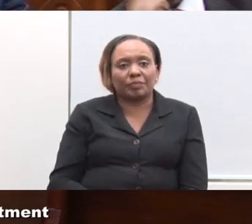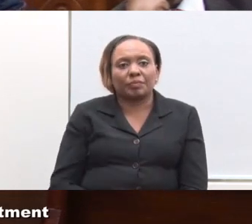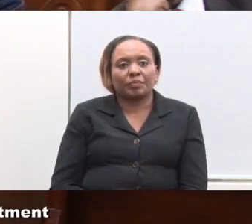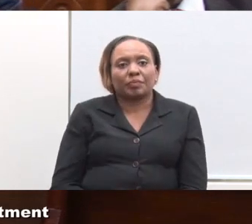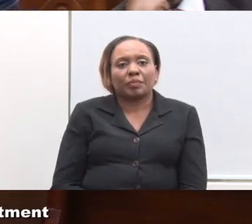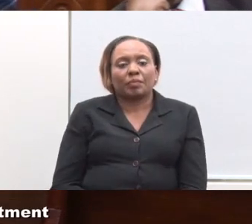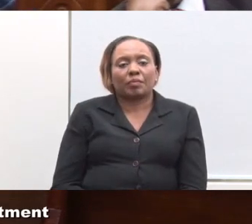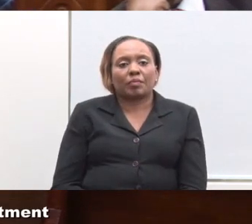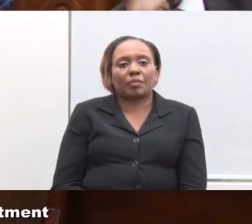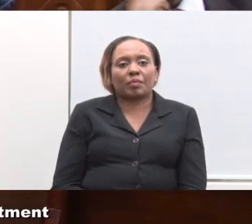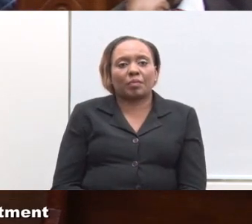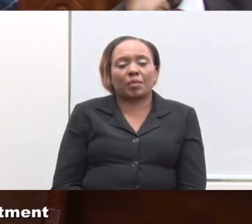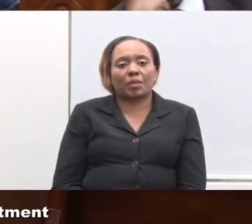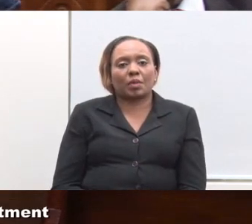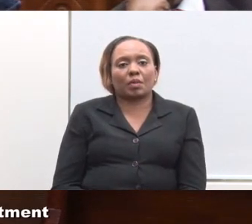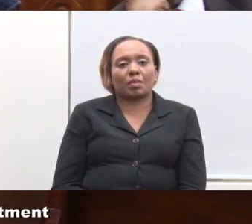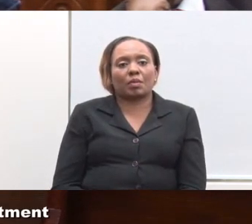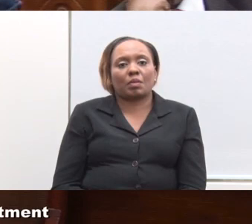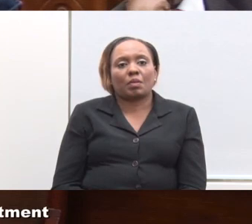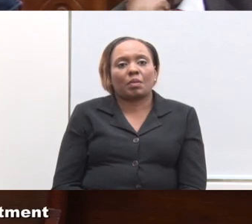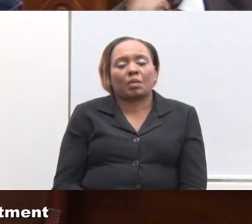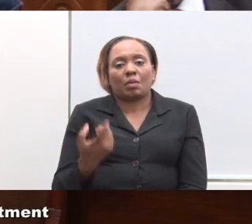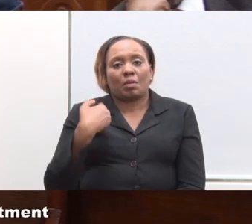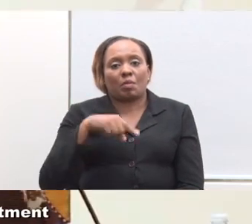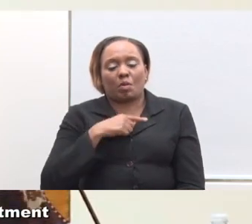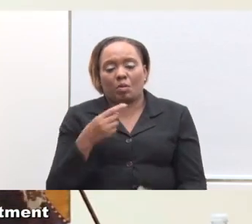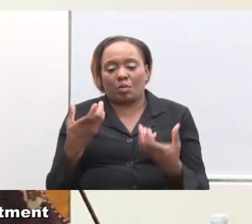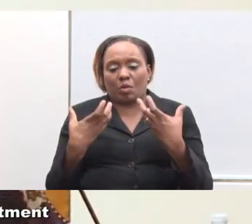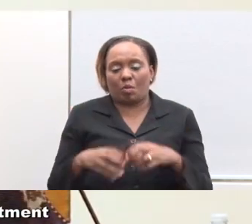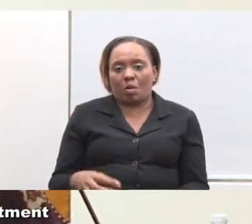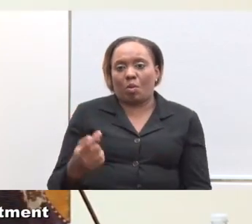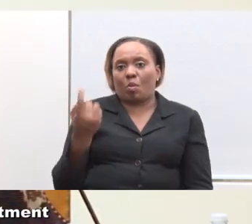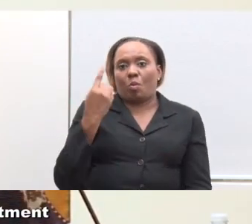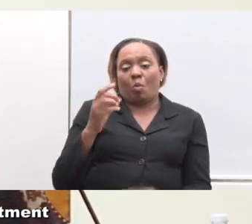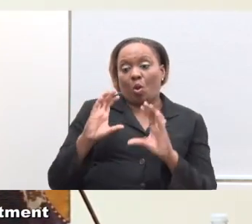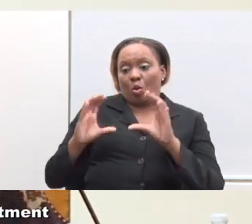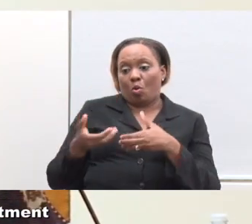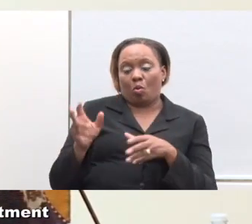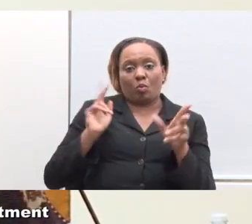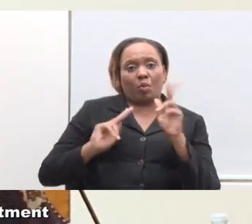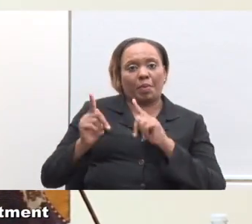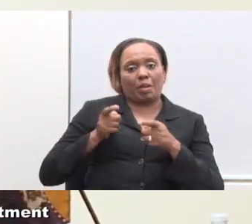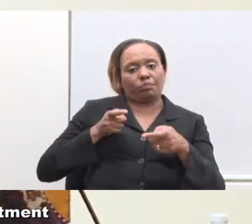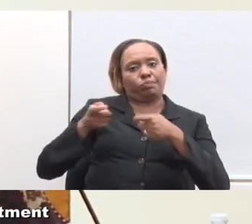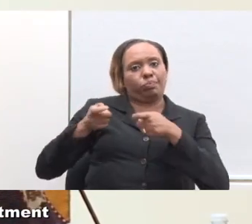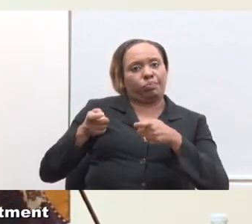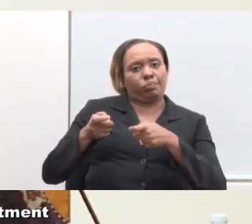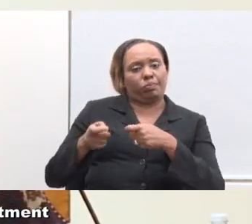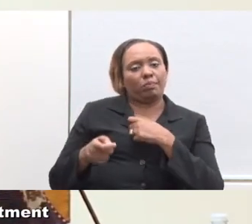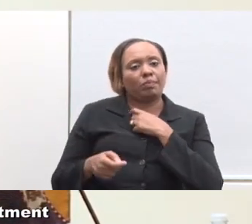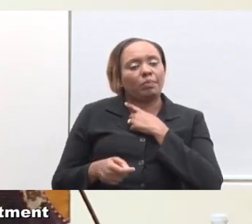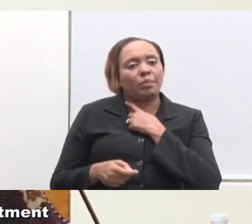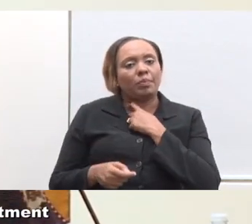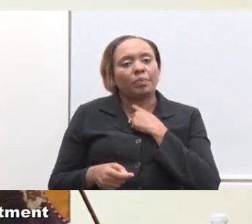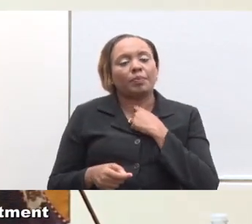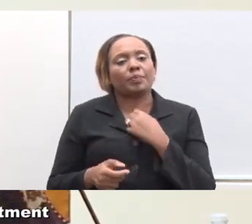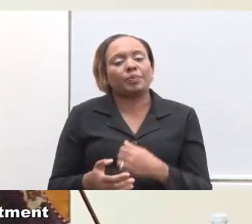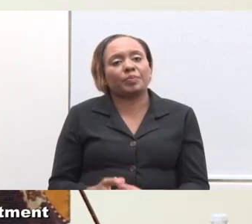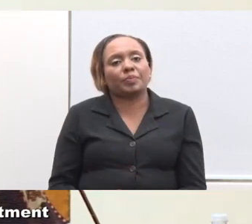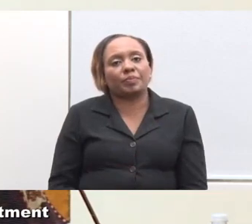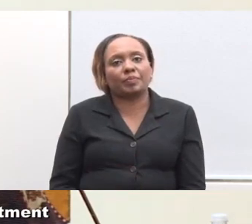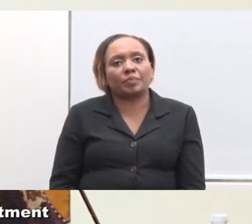of people will be in charge of how assets will be managed going forward. But, Mr. Speaker,